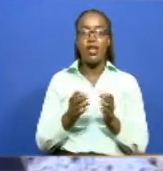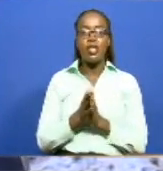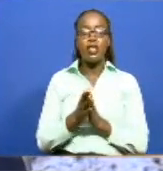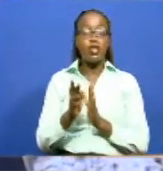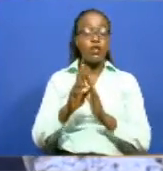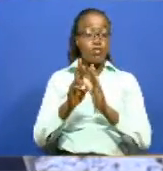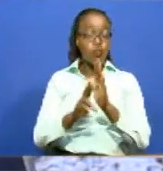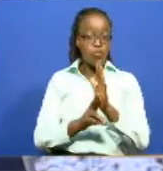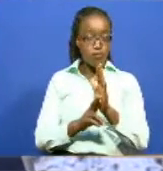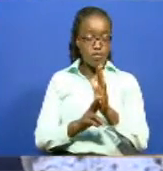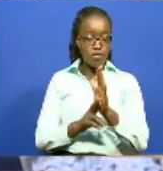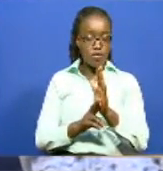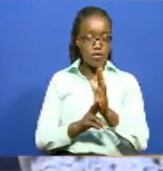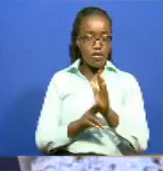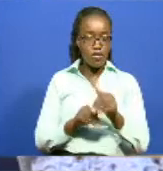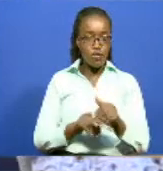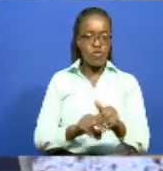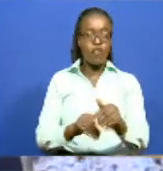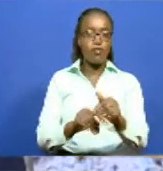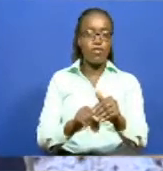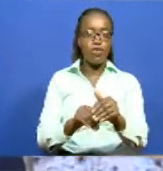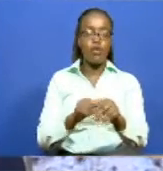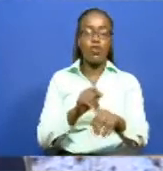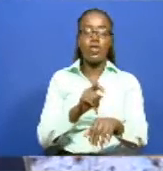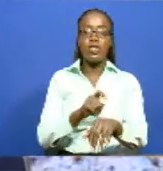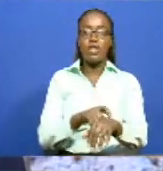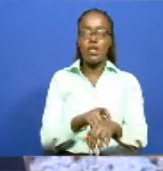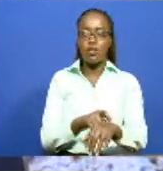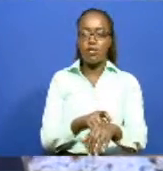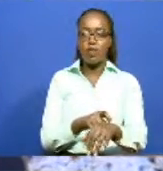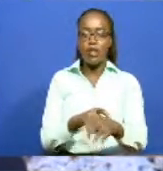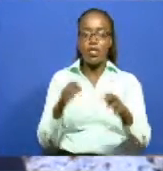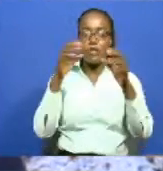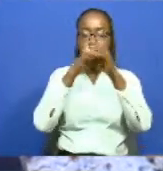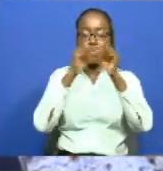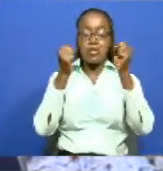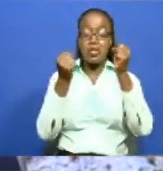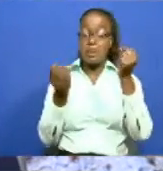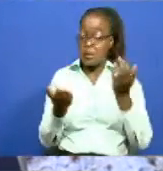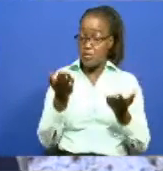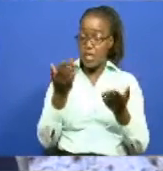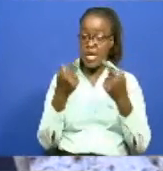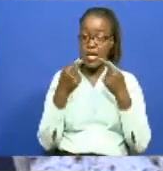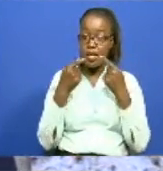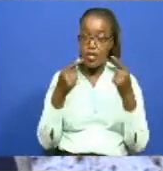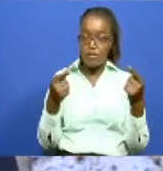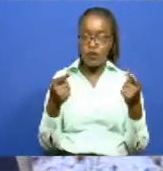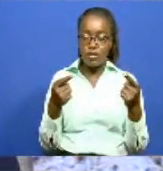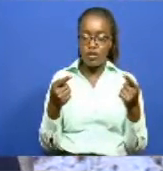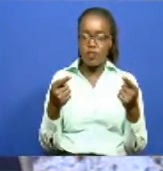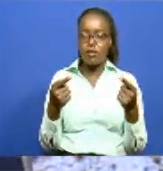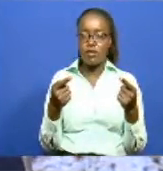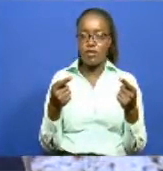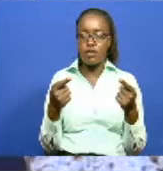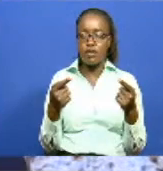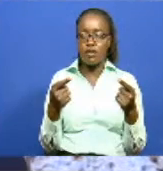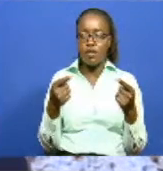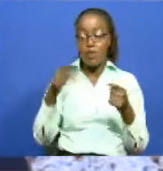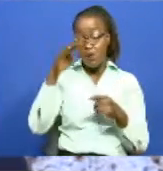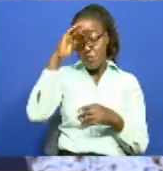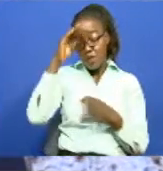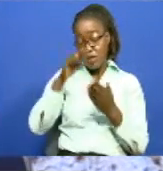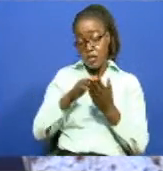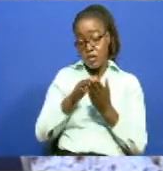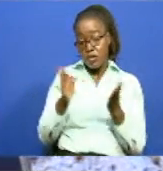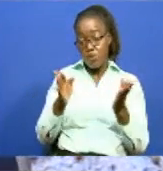measures that will come in when the president may announce, whenever he will announce that the bars may open. We are